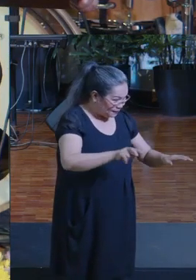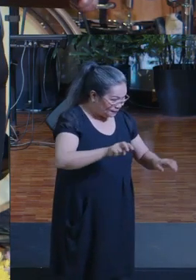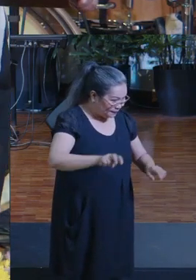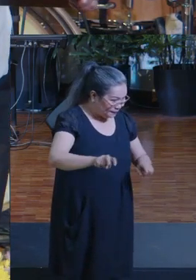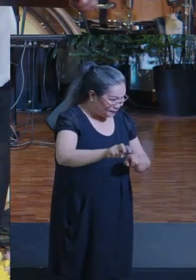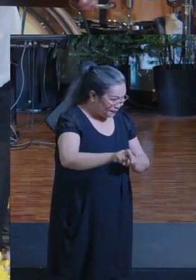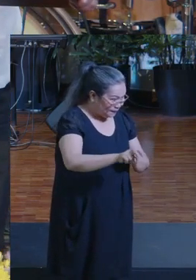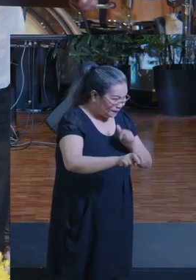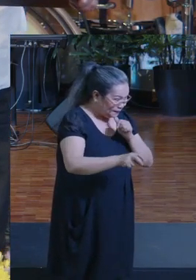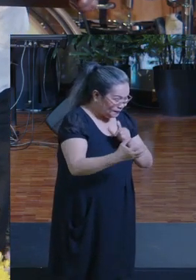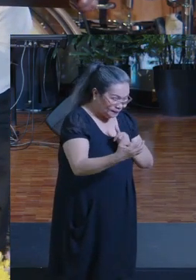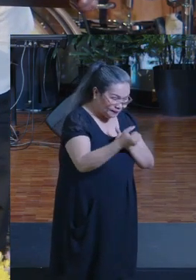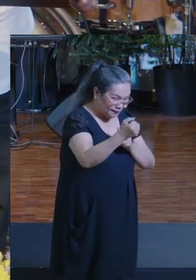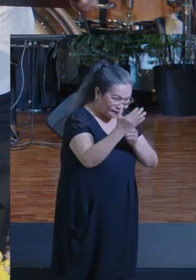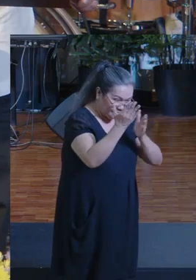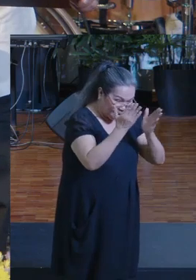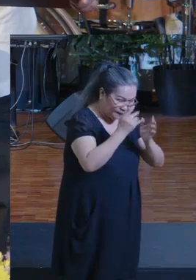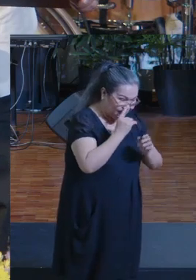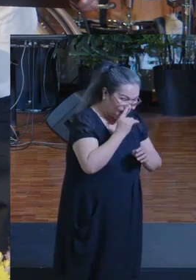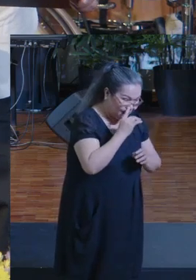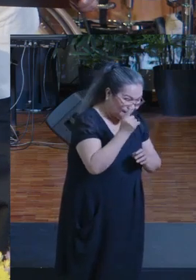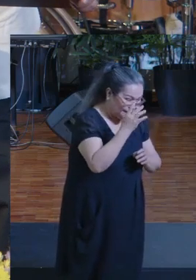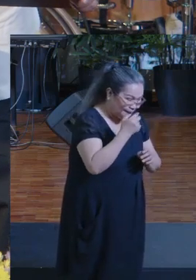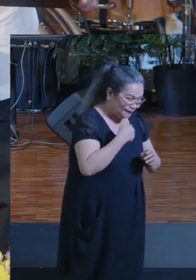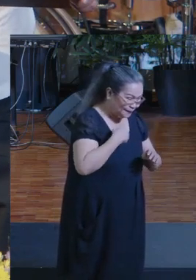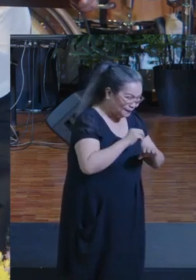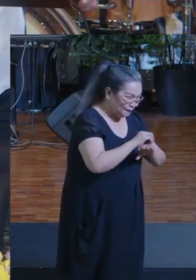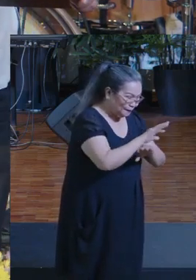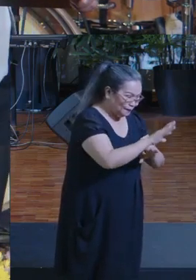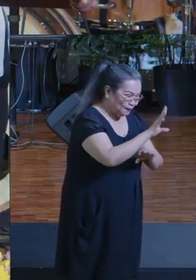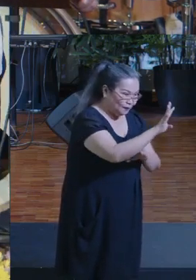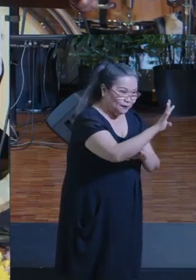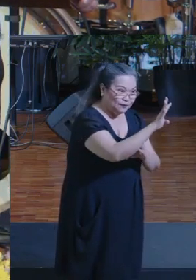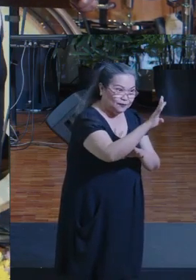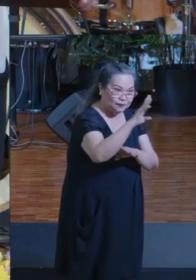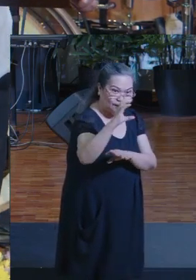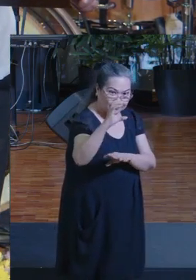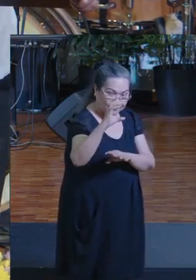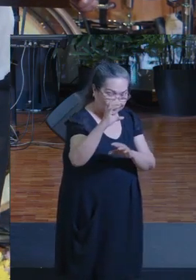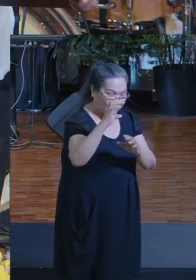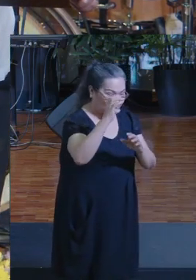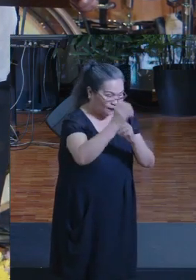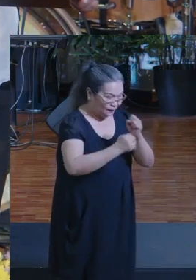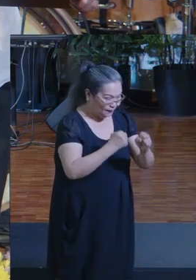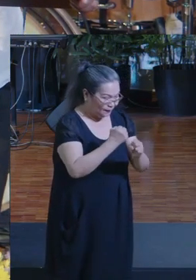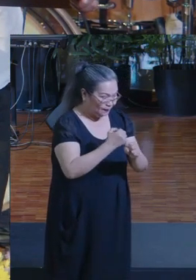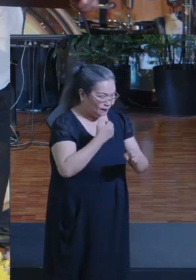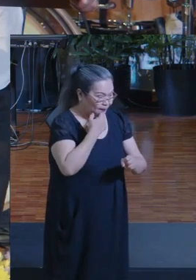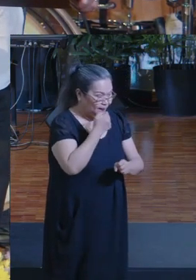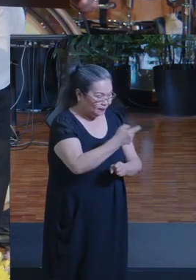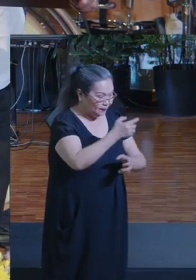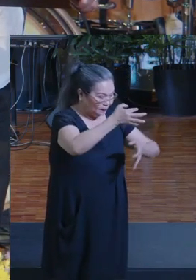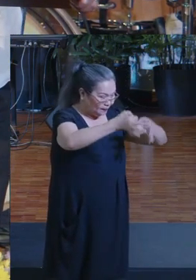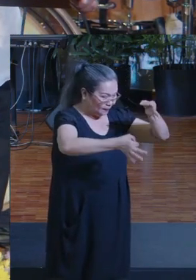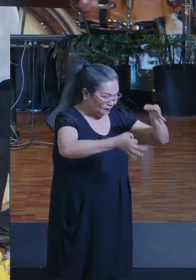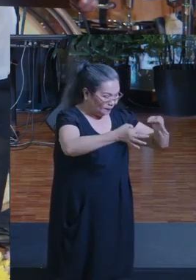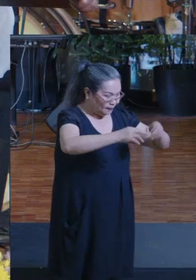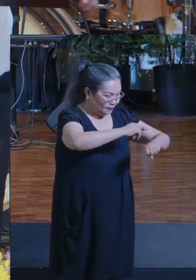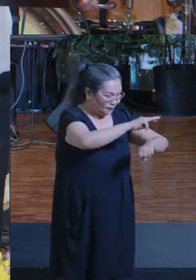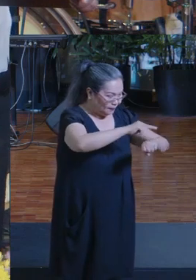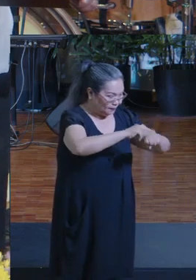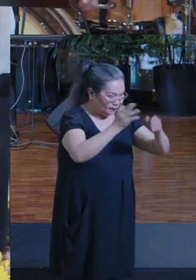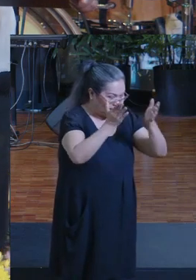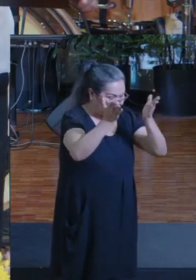that is not theirs and will be servants there, and they will be afflicted 400 years. But I will bring judgment on the nation that they serve,